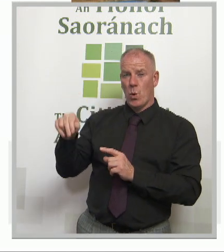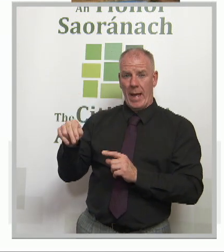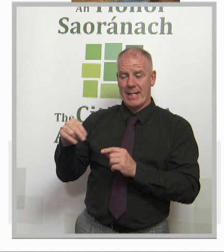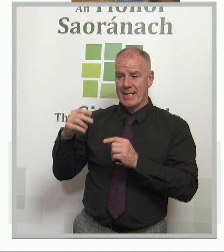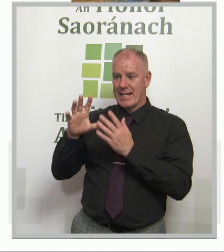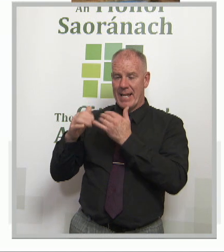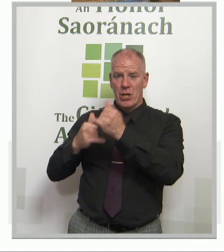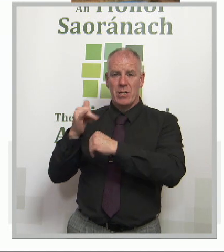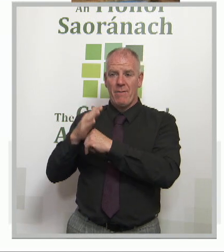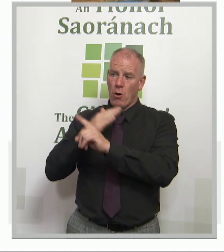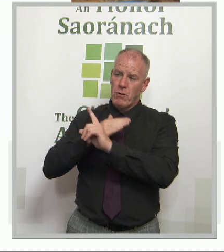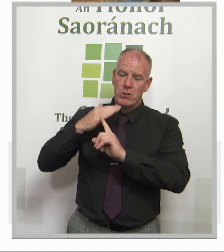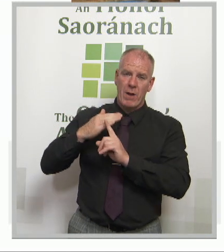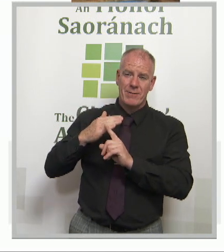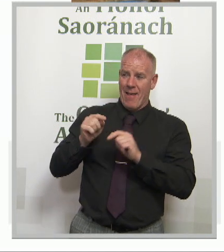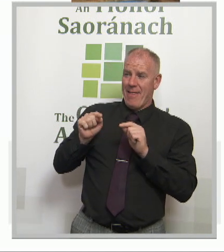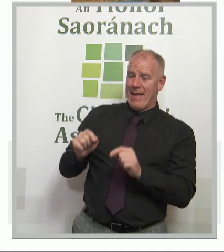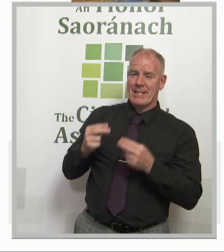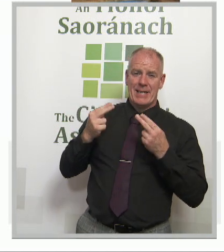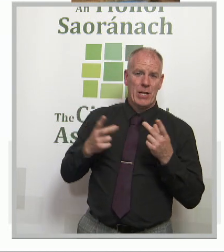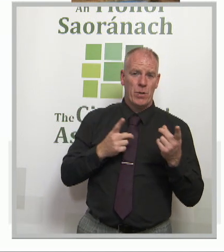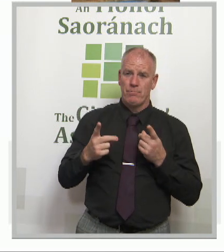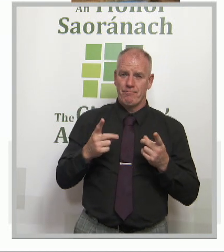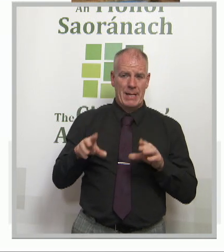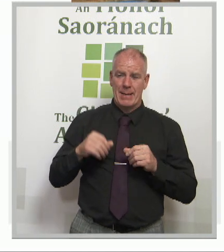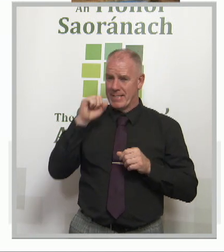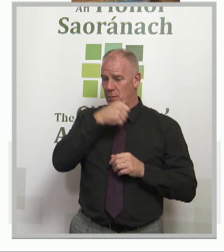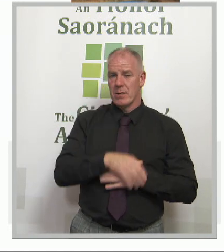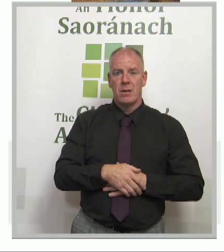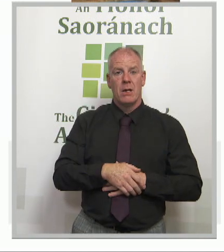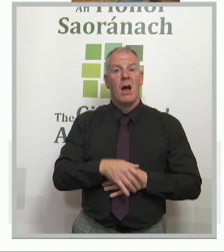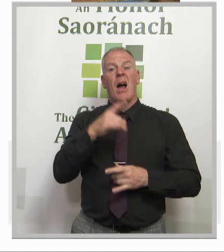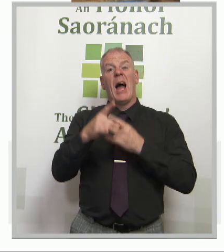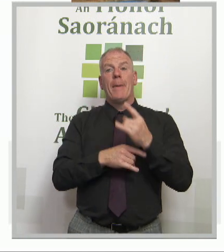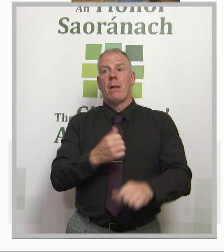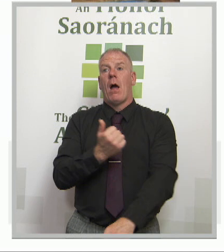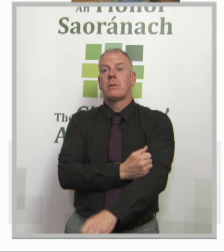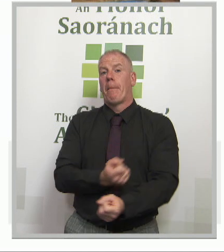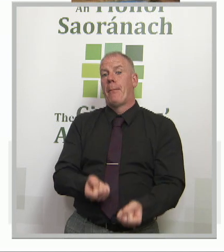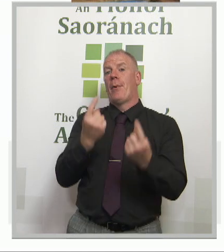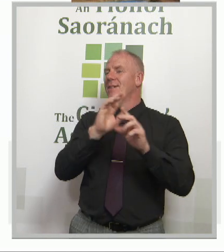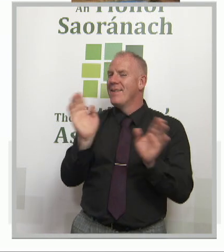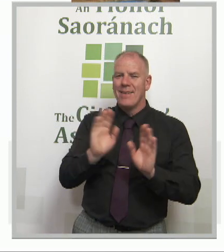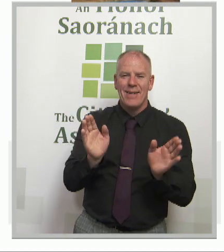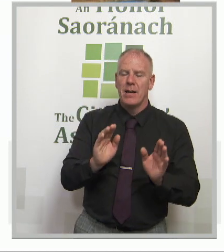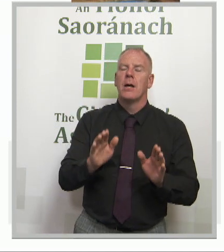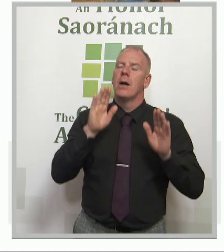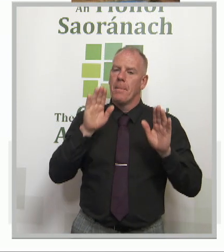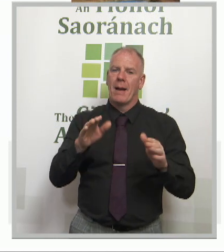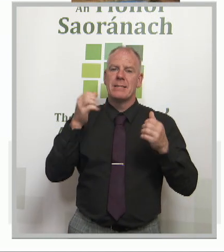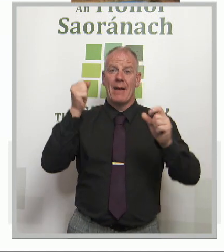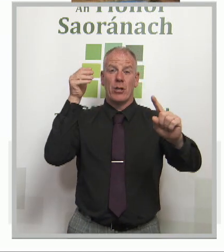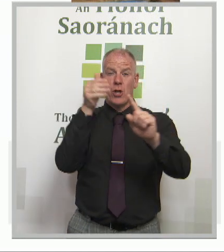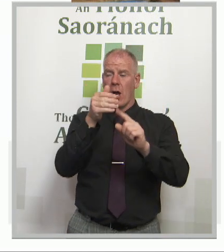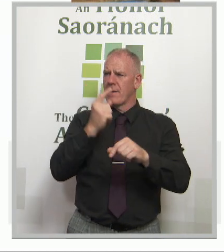Restoration, that needs to be taken seriously. It doesn't happen by accident. You need to have not only these targets.